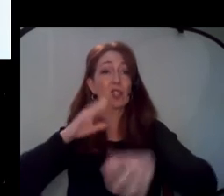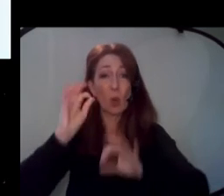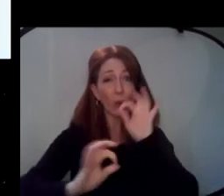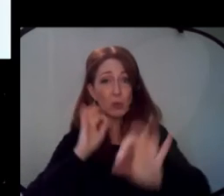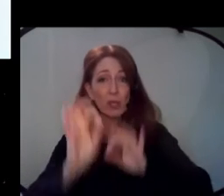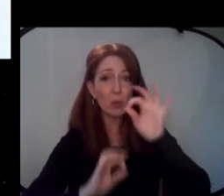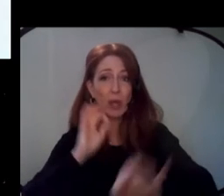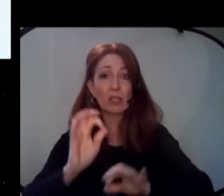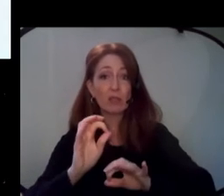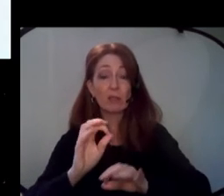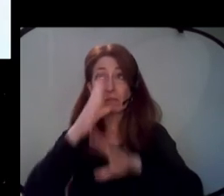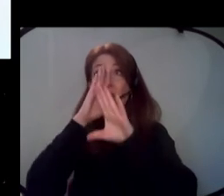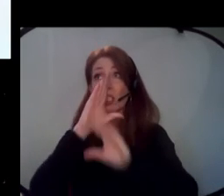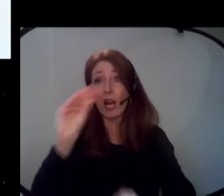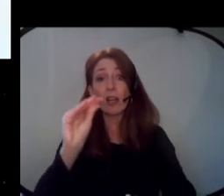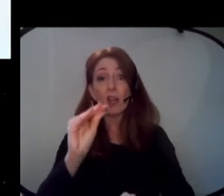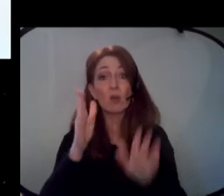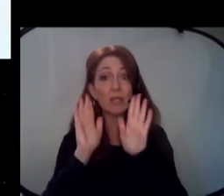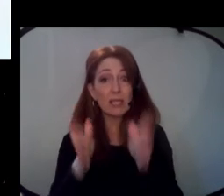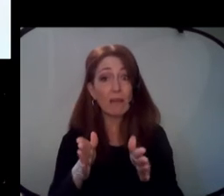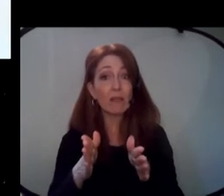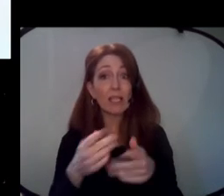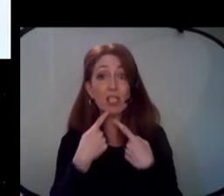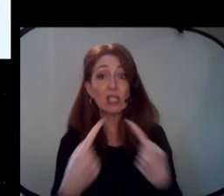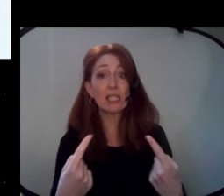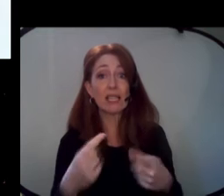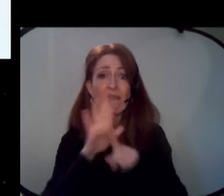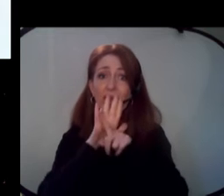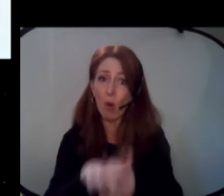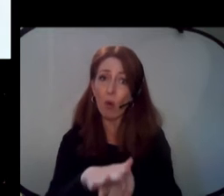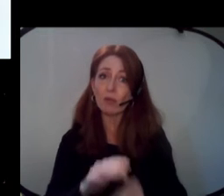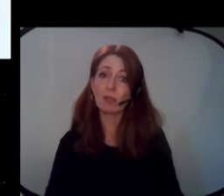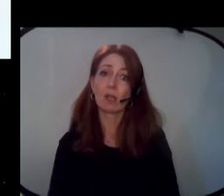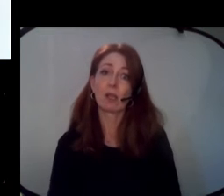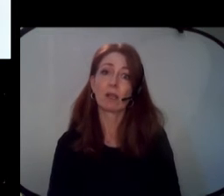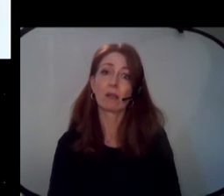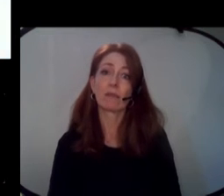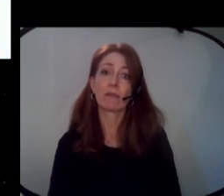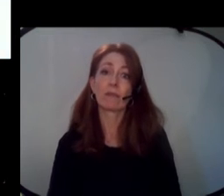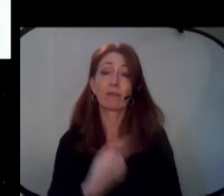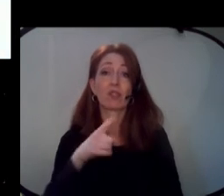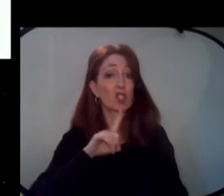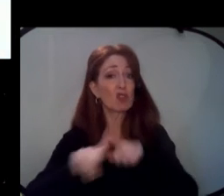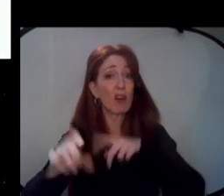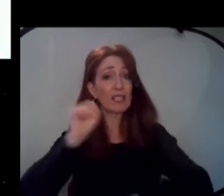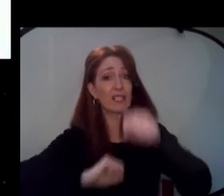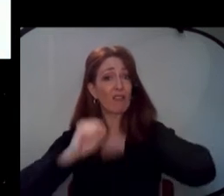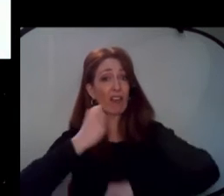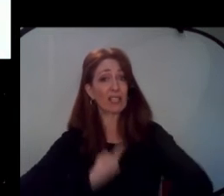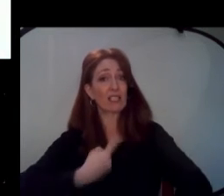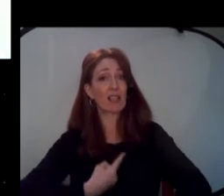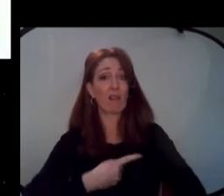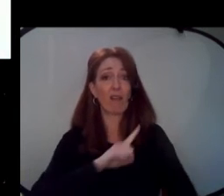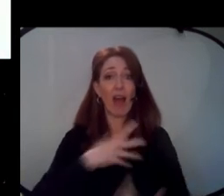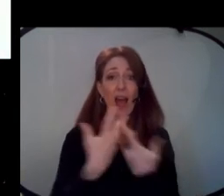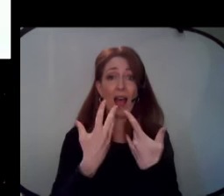gives her testimony. She insists that she was forced into it, that she actually tried to defend herself with a knife, that she wanted